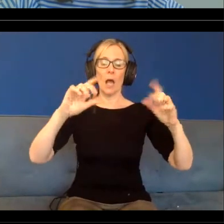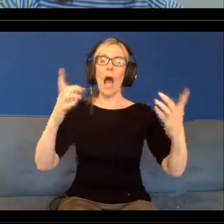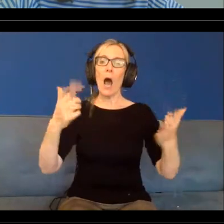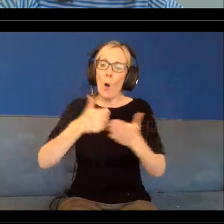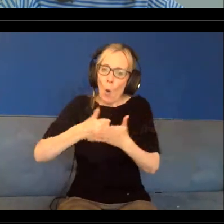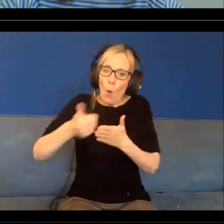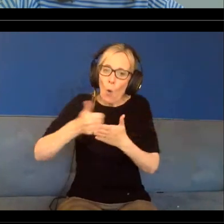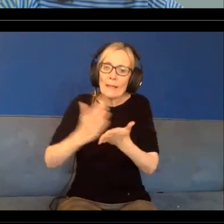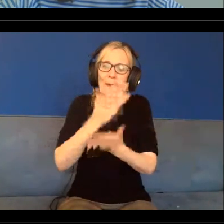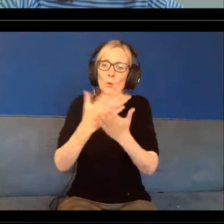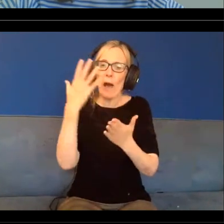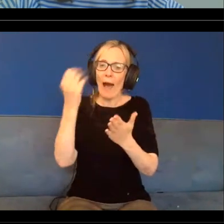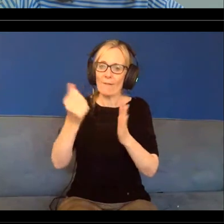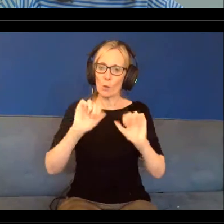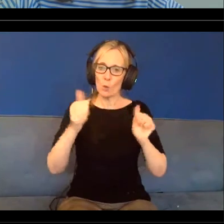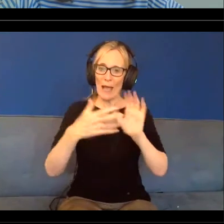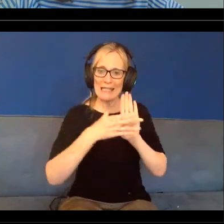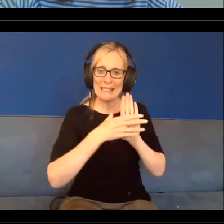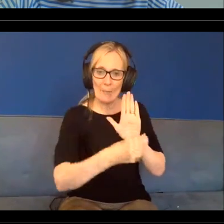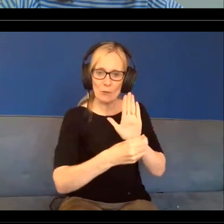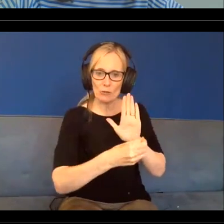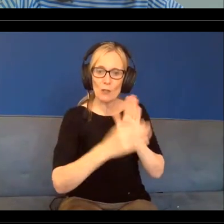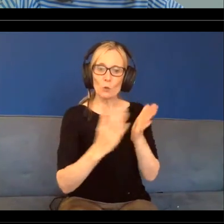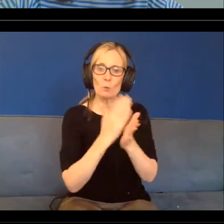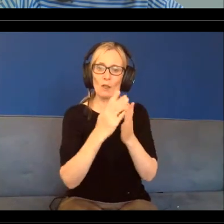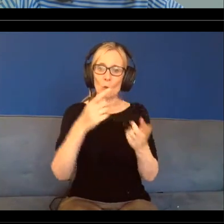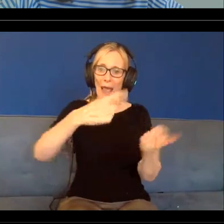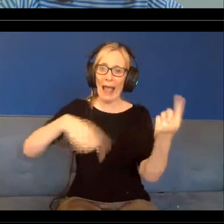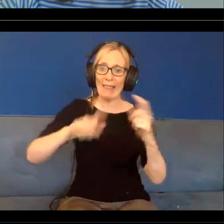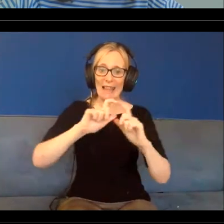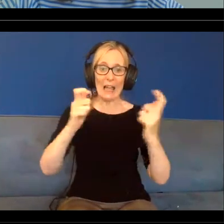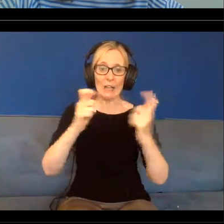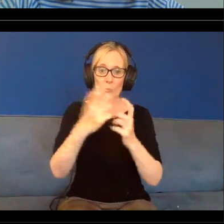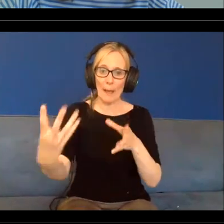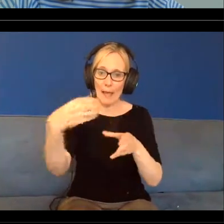everybody in the classroom. Sometimes one to one then.